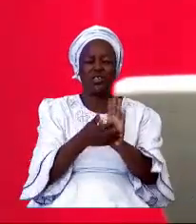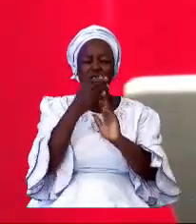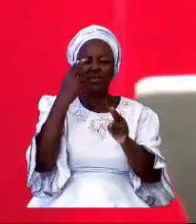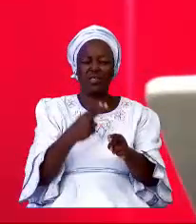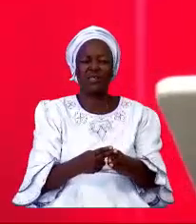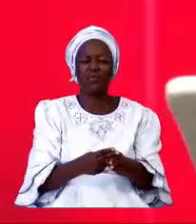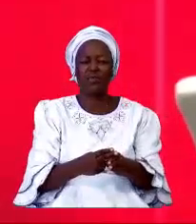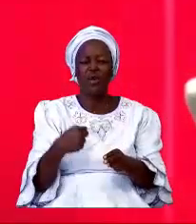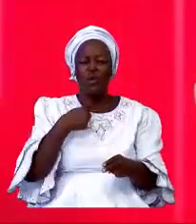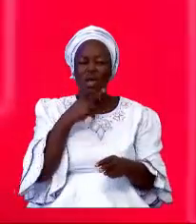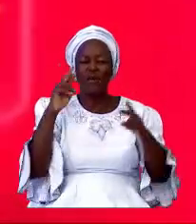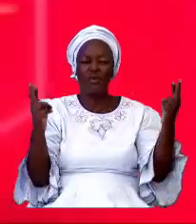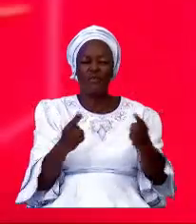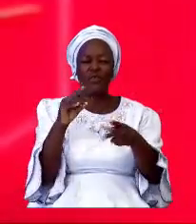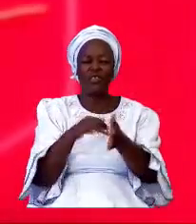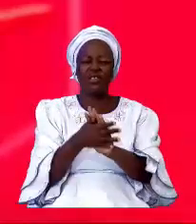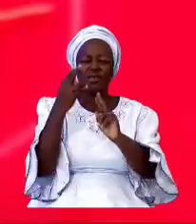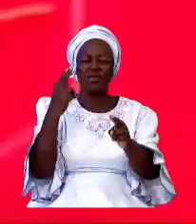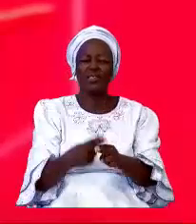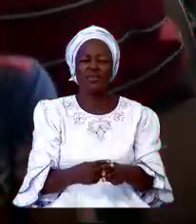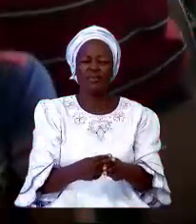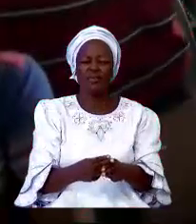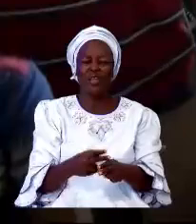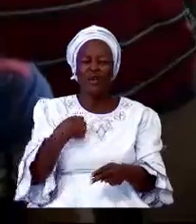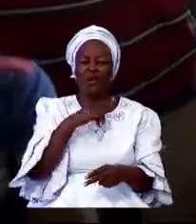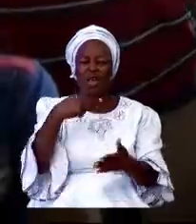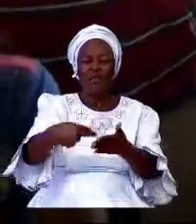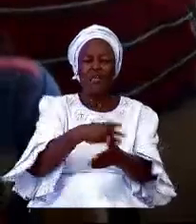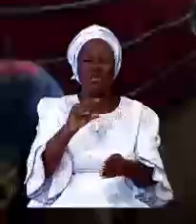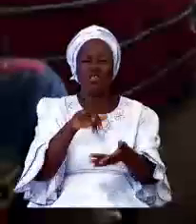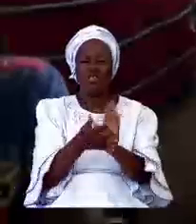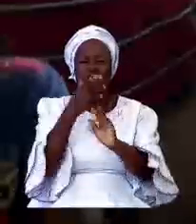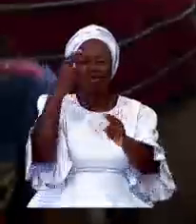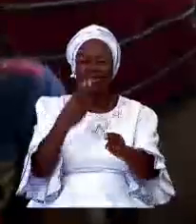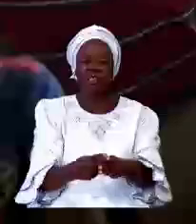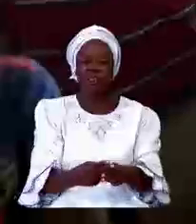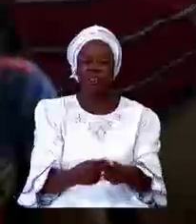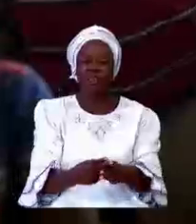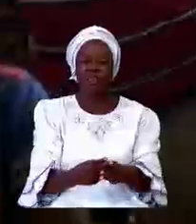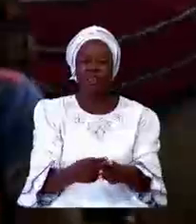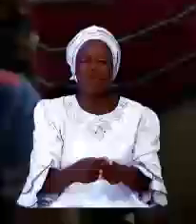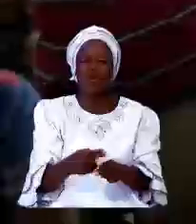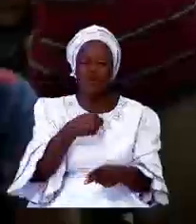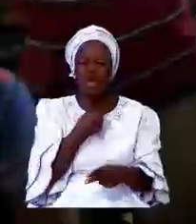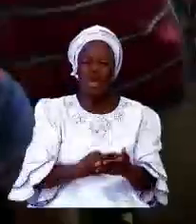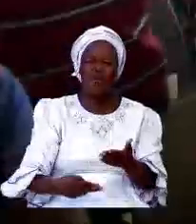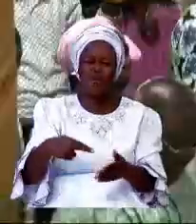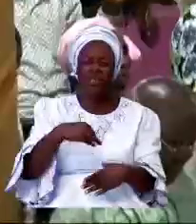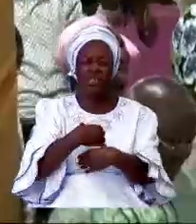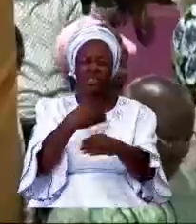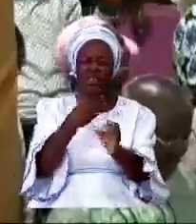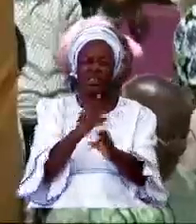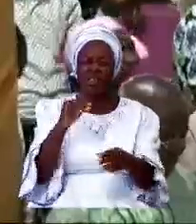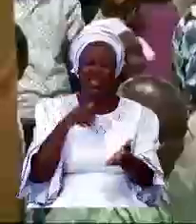of the Lord. We are restored, we are revived, we are